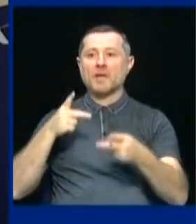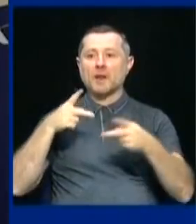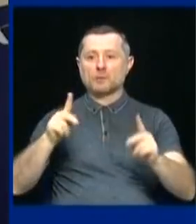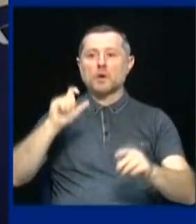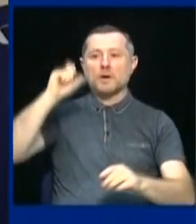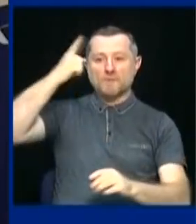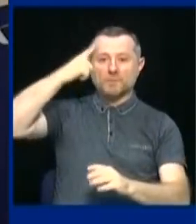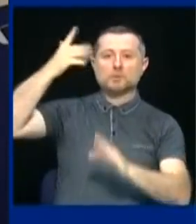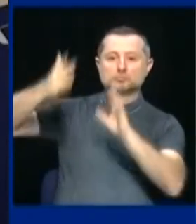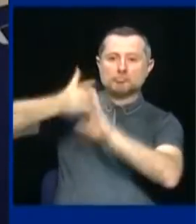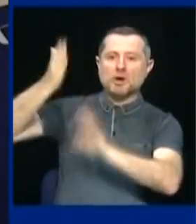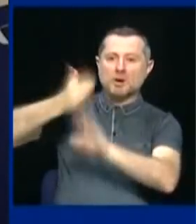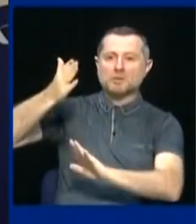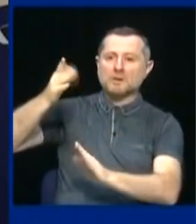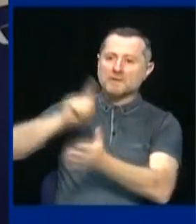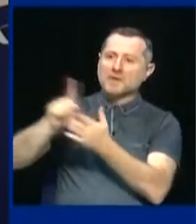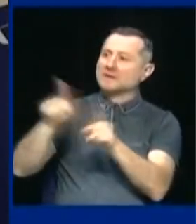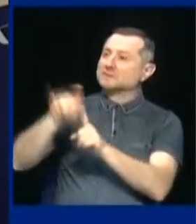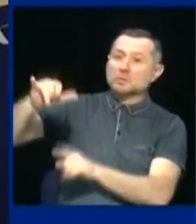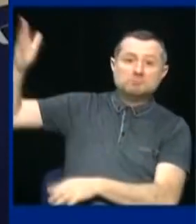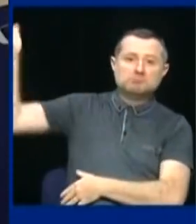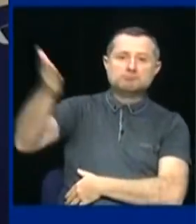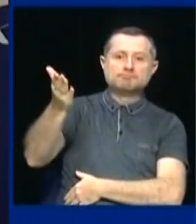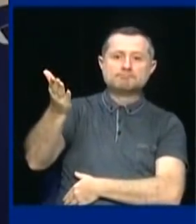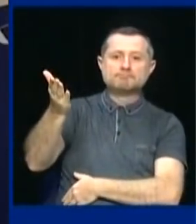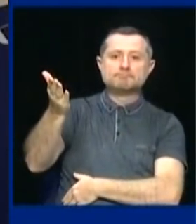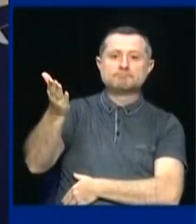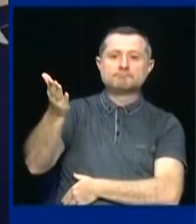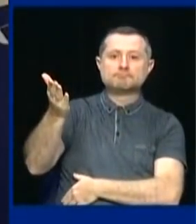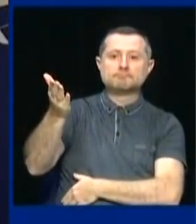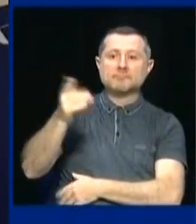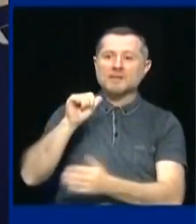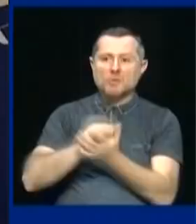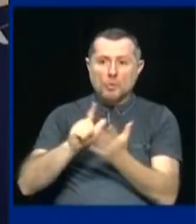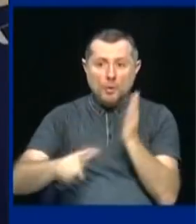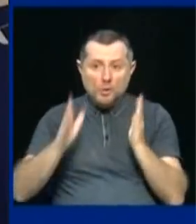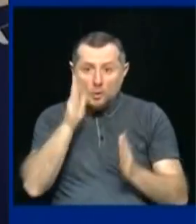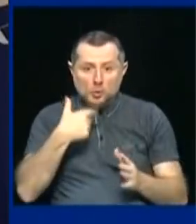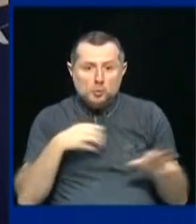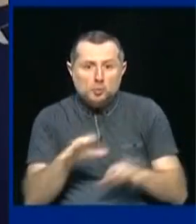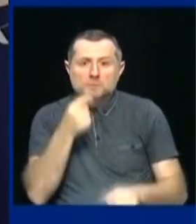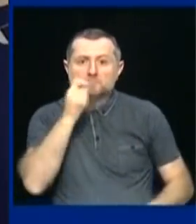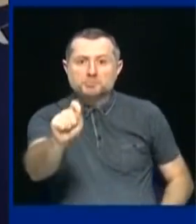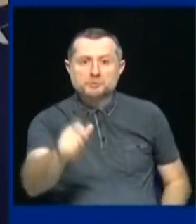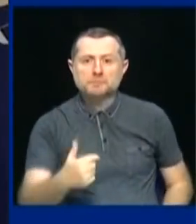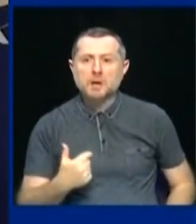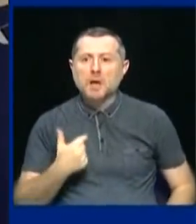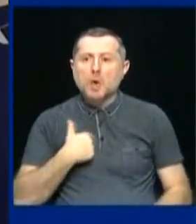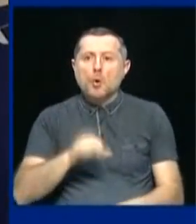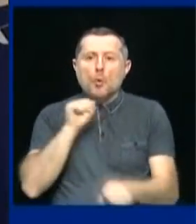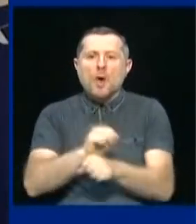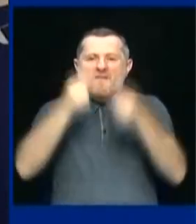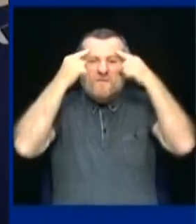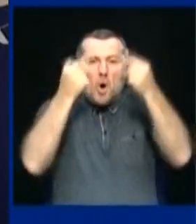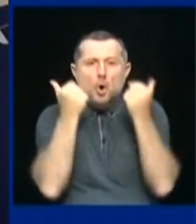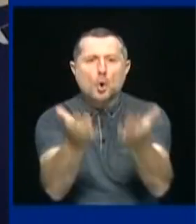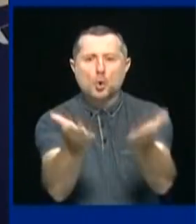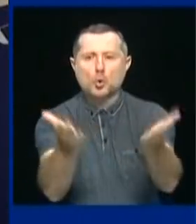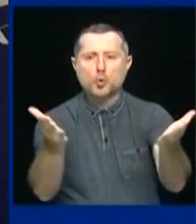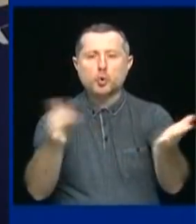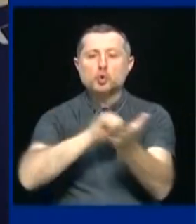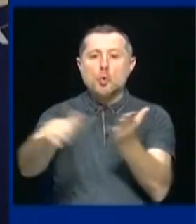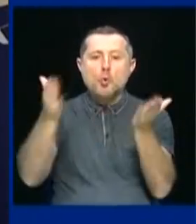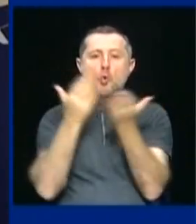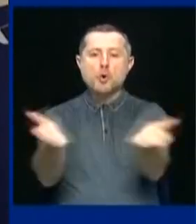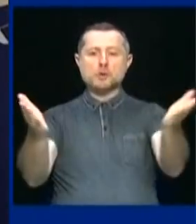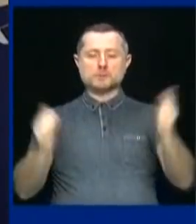governing. And therefore, that's what I'll do. Because I work for you. And doing the right